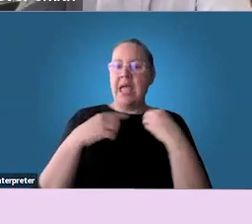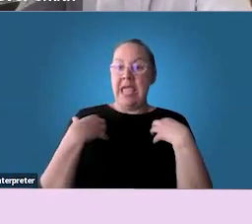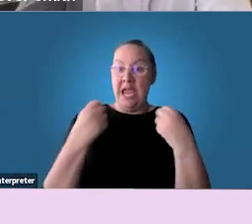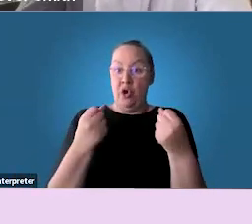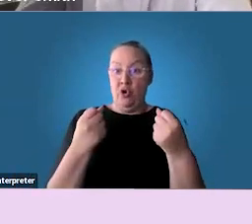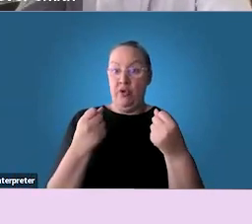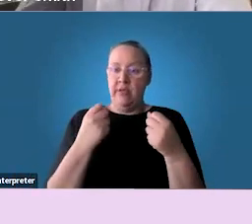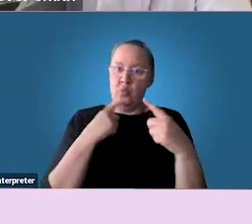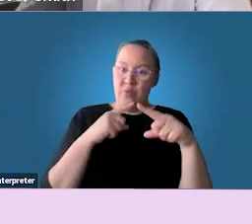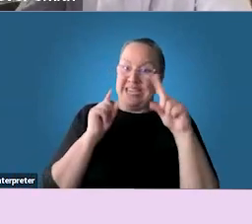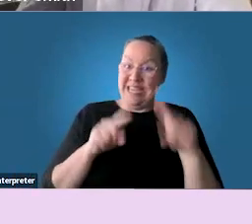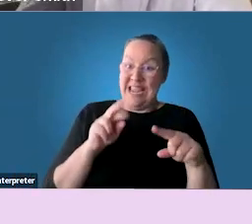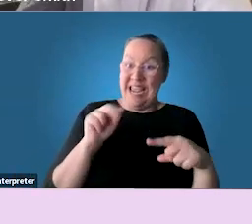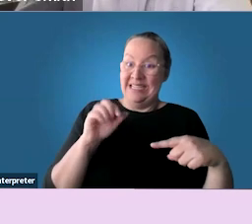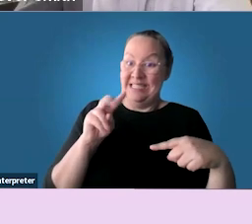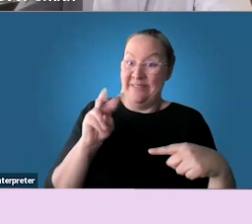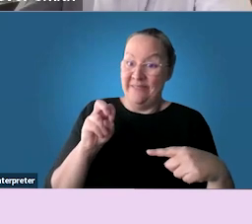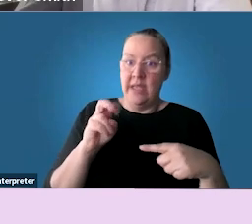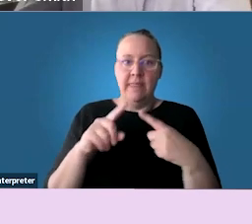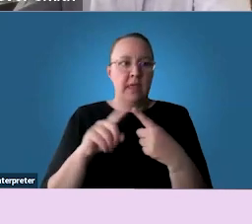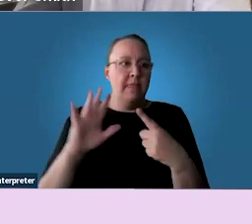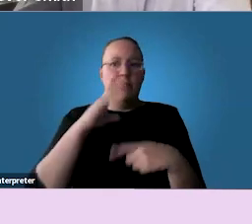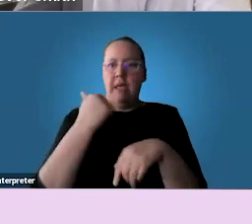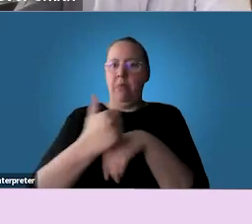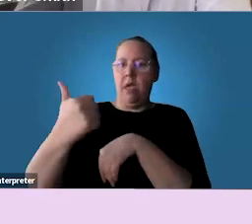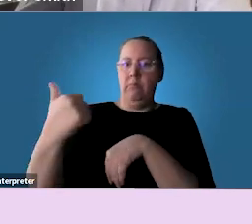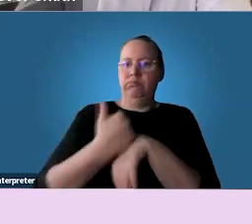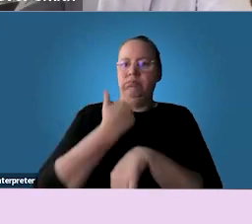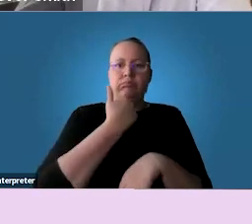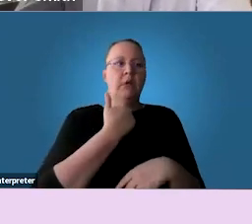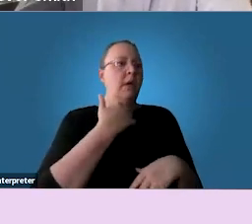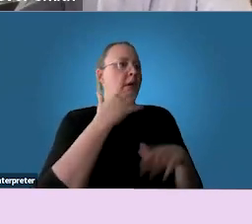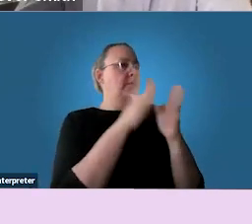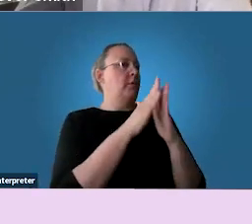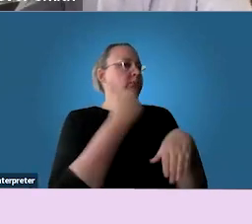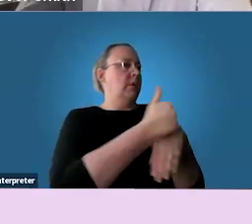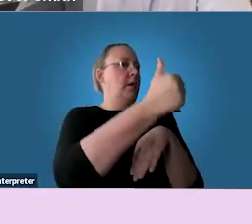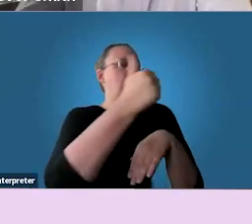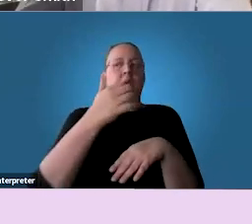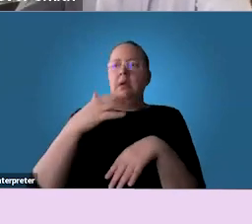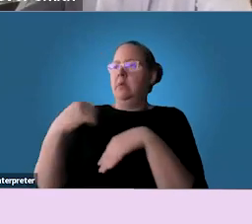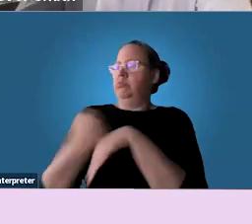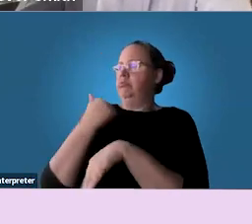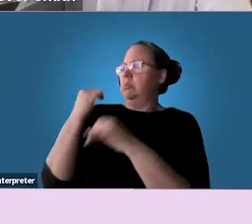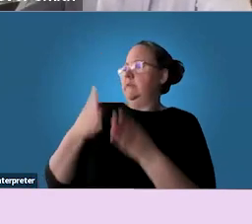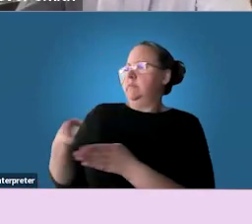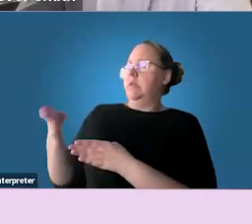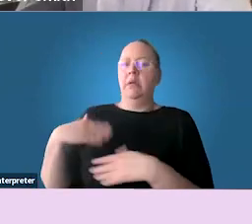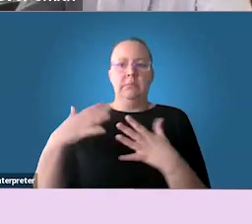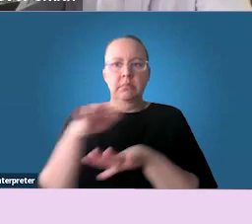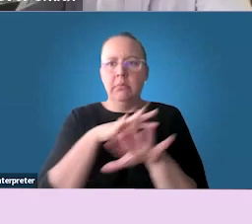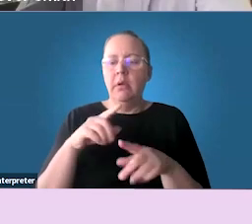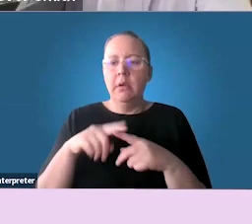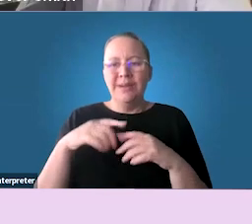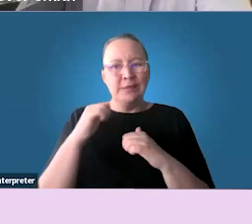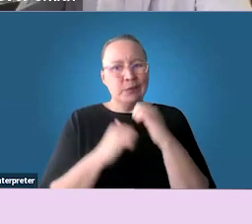narrow, reactive, and often rooted in blame. Blame of individuals, blame of communities, and a framing that too often ignores the structural